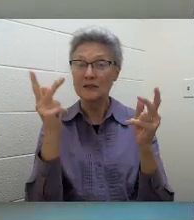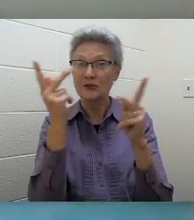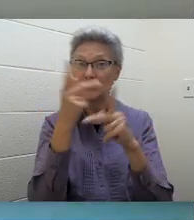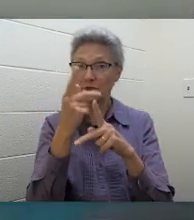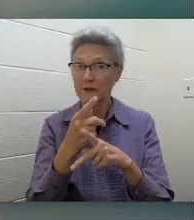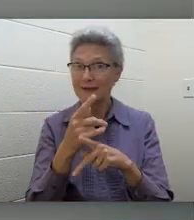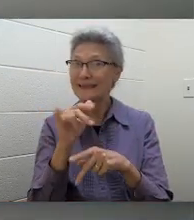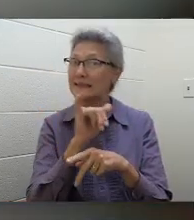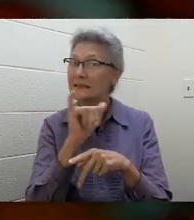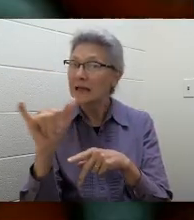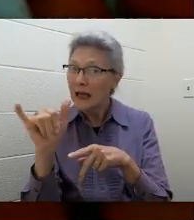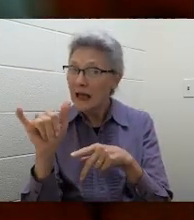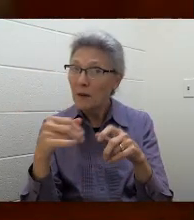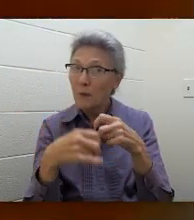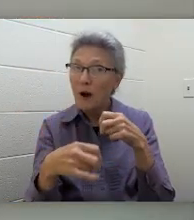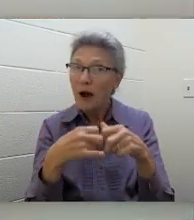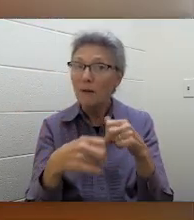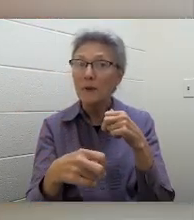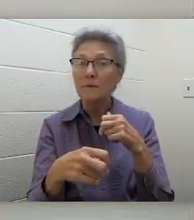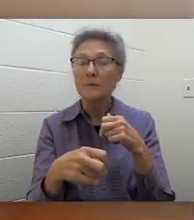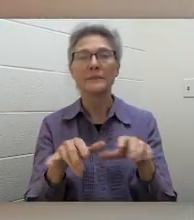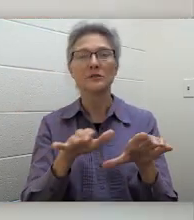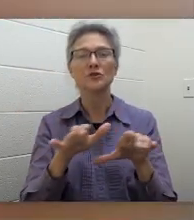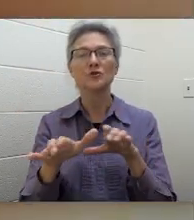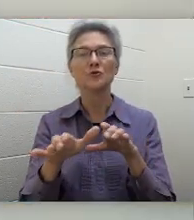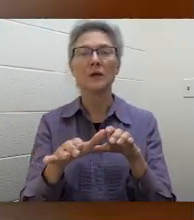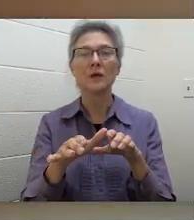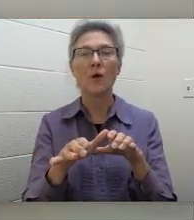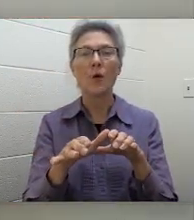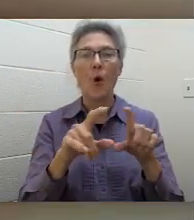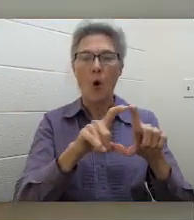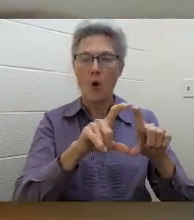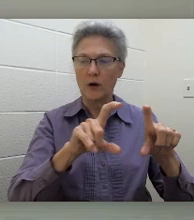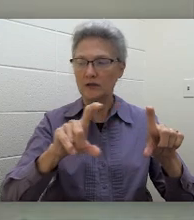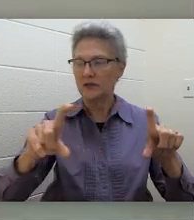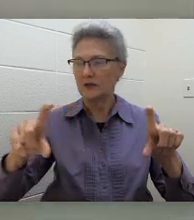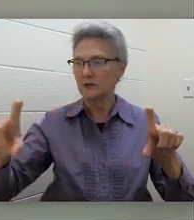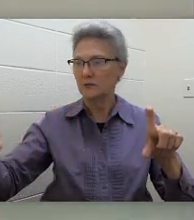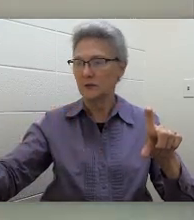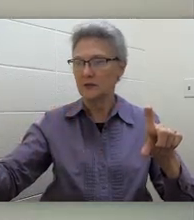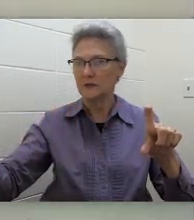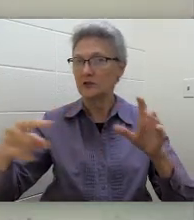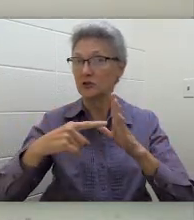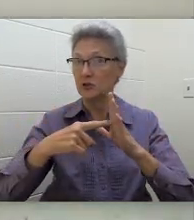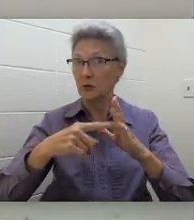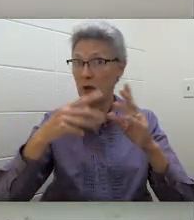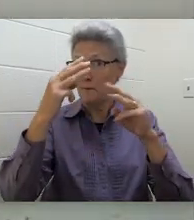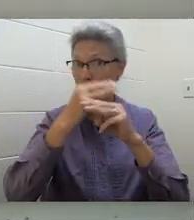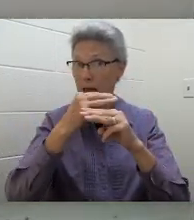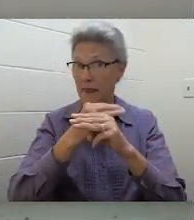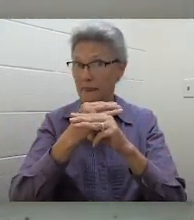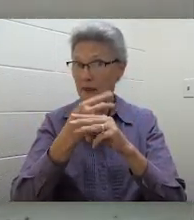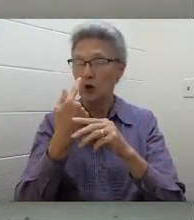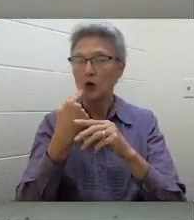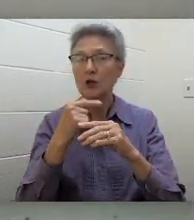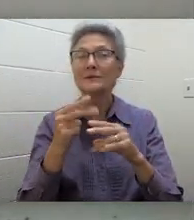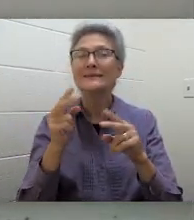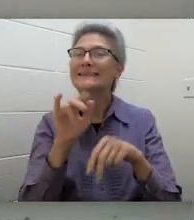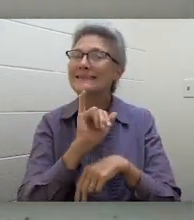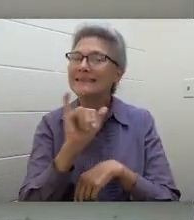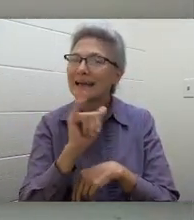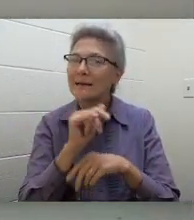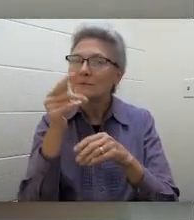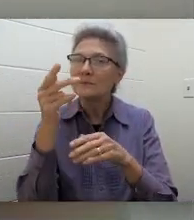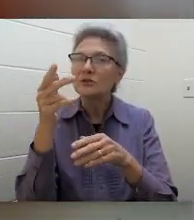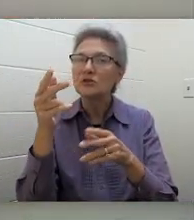same problem. I'm going to do it horizontally, just to show you that in math, you can use the same strategy